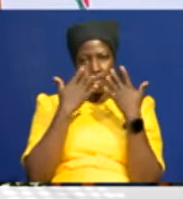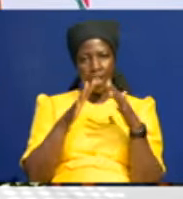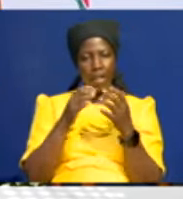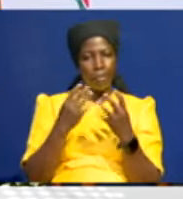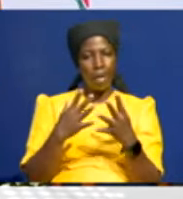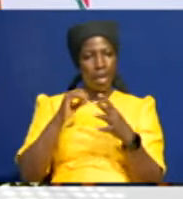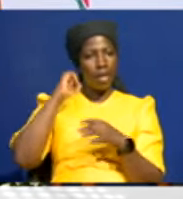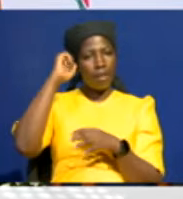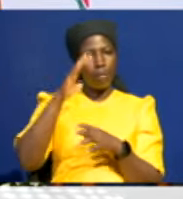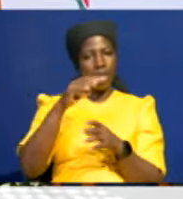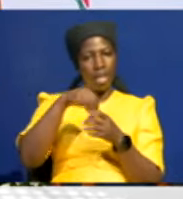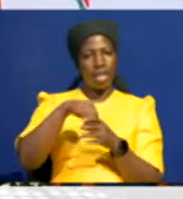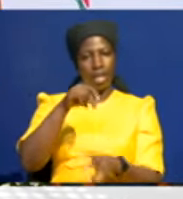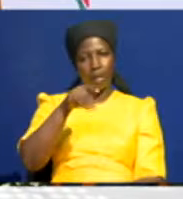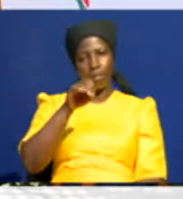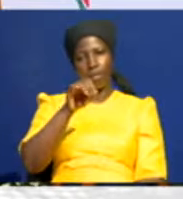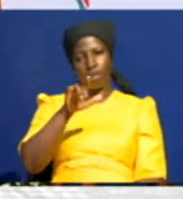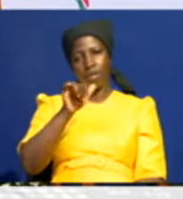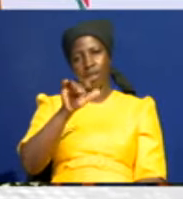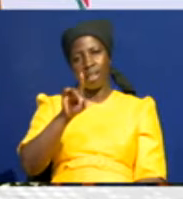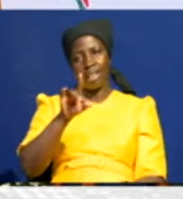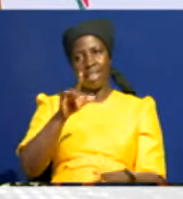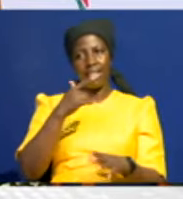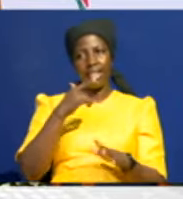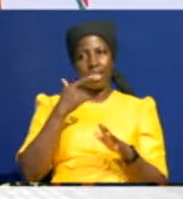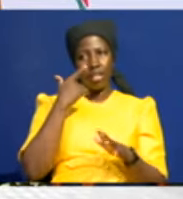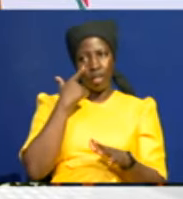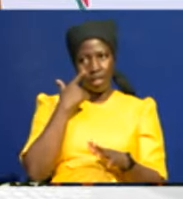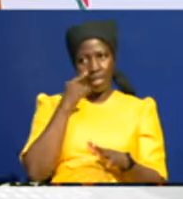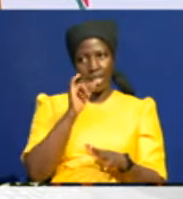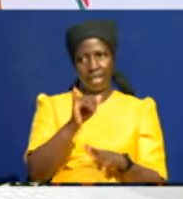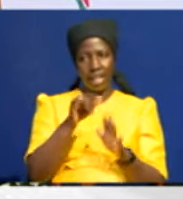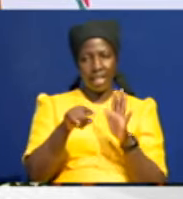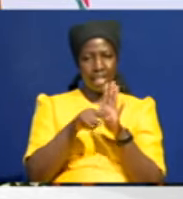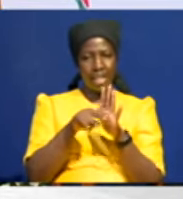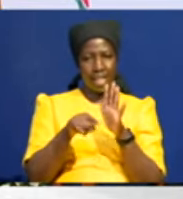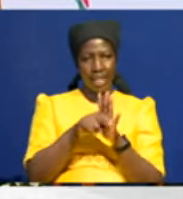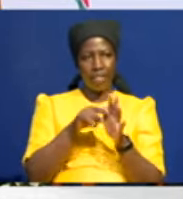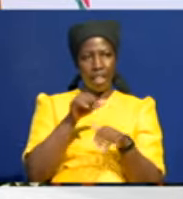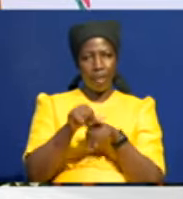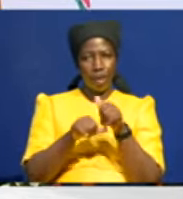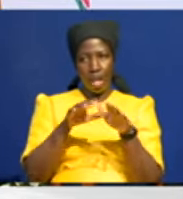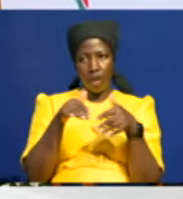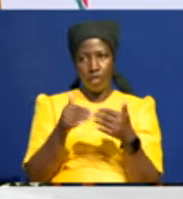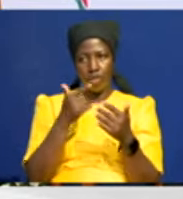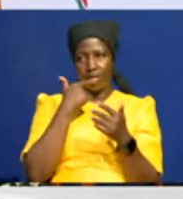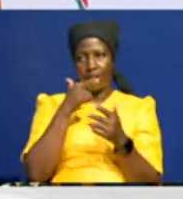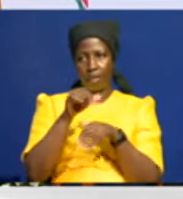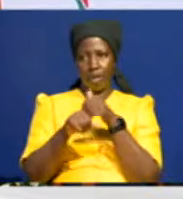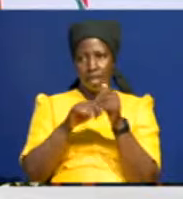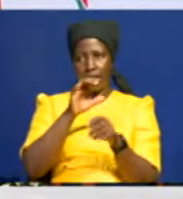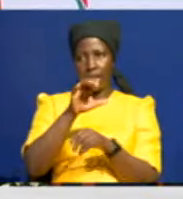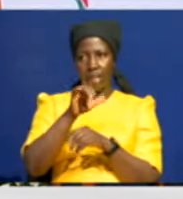Poland took it very negatively, what you said about the Crimea. How would you comment that, Mr. President?